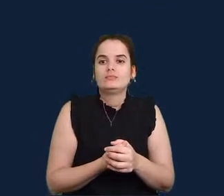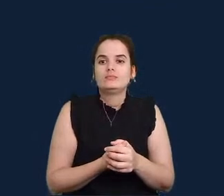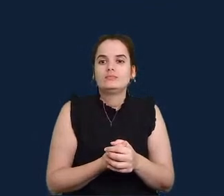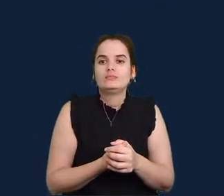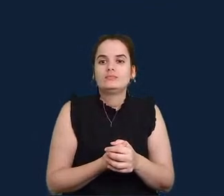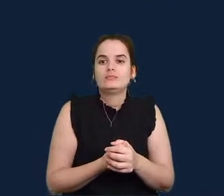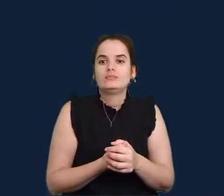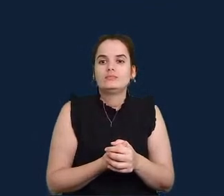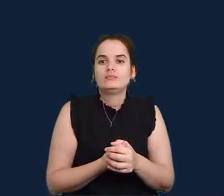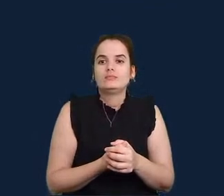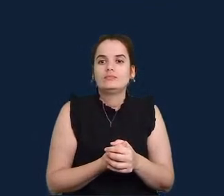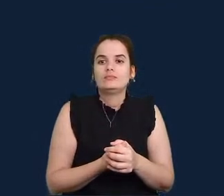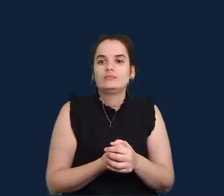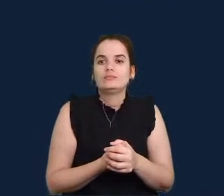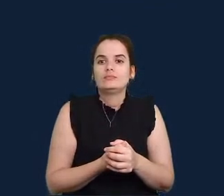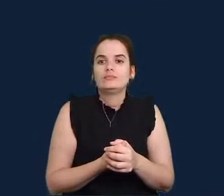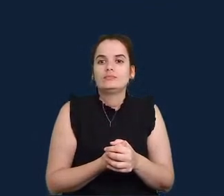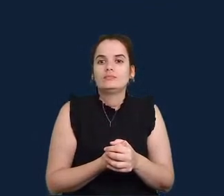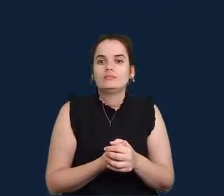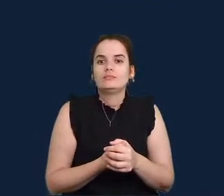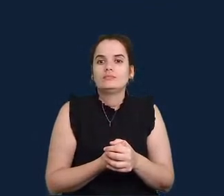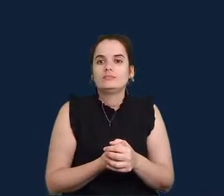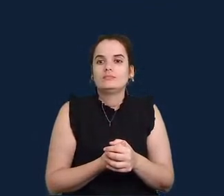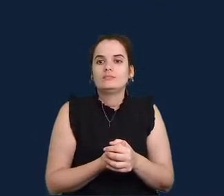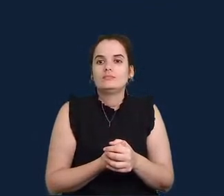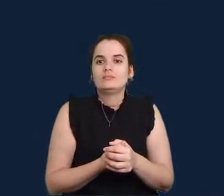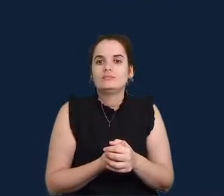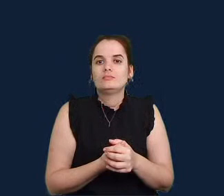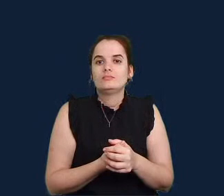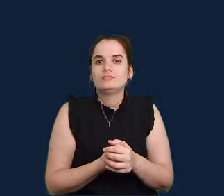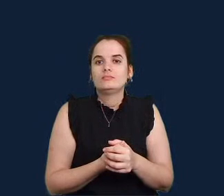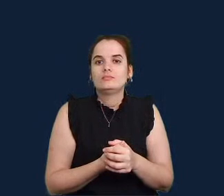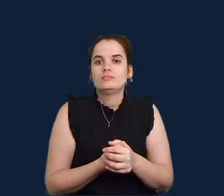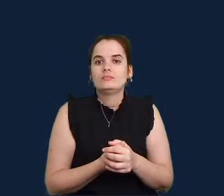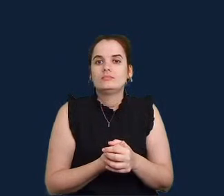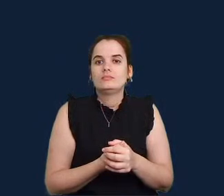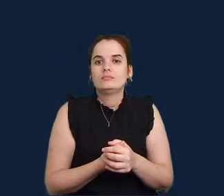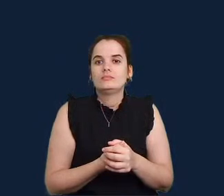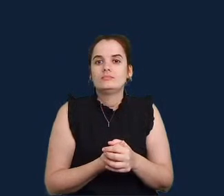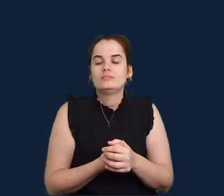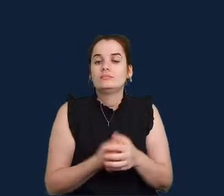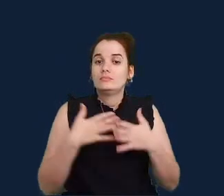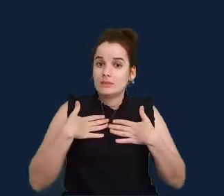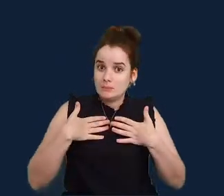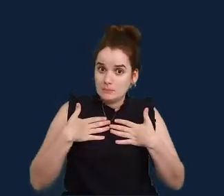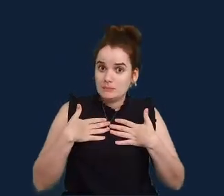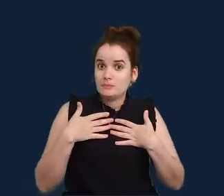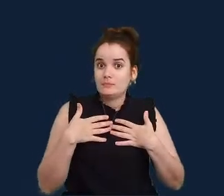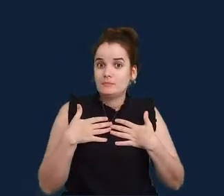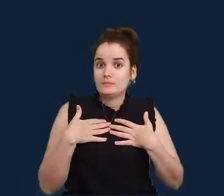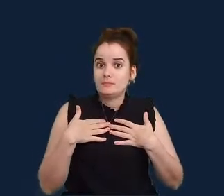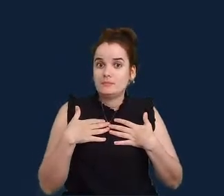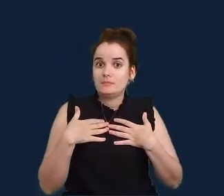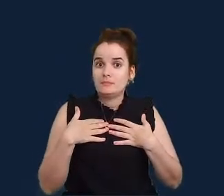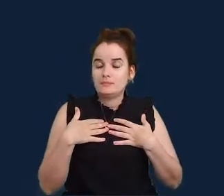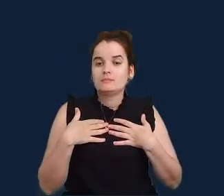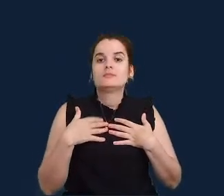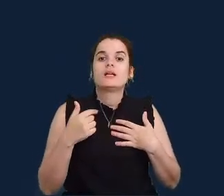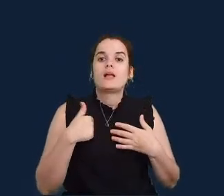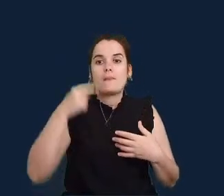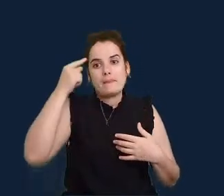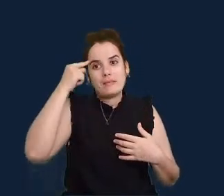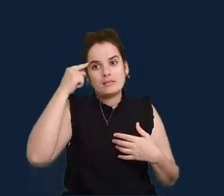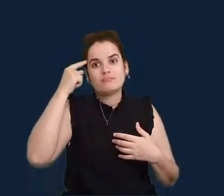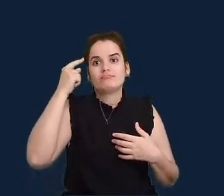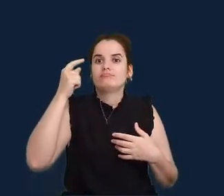for me to find the person who is, I have no idea. For me to find the person who is the best connected or is like most influencing,